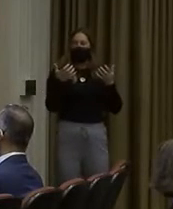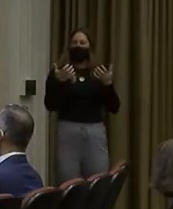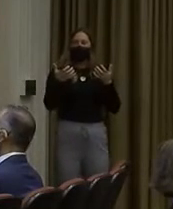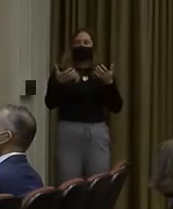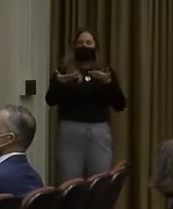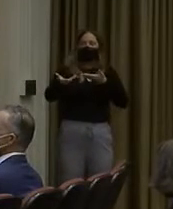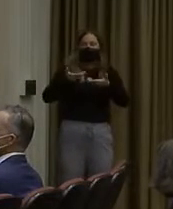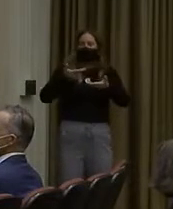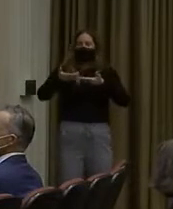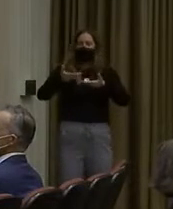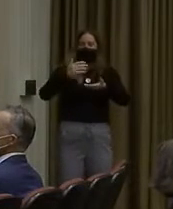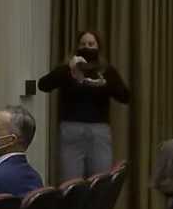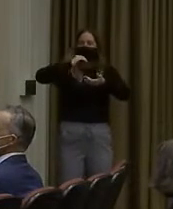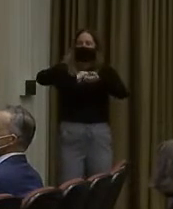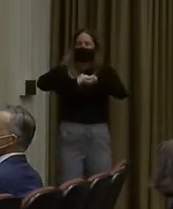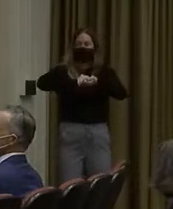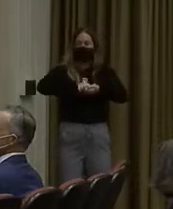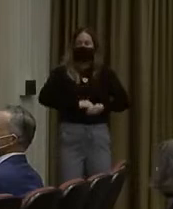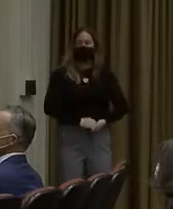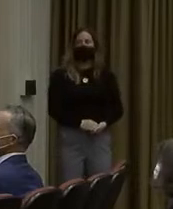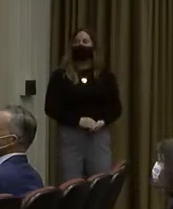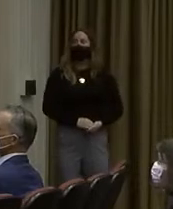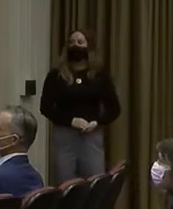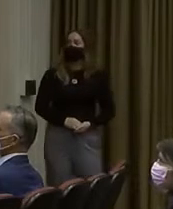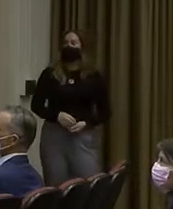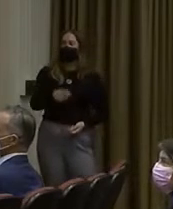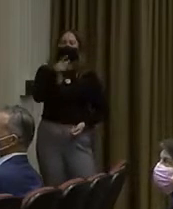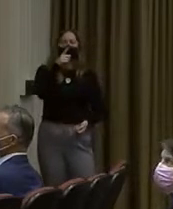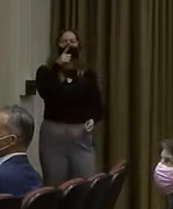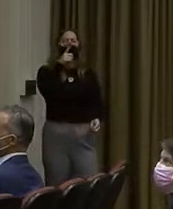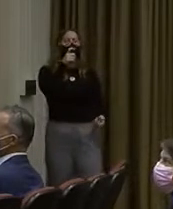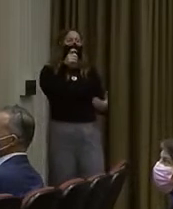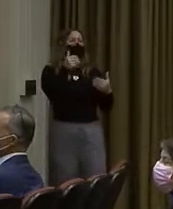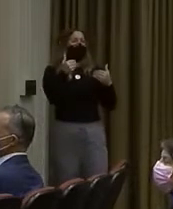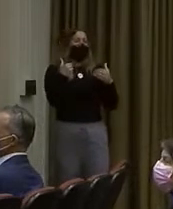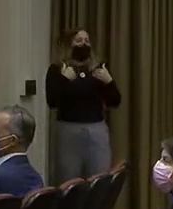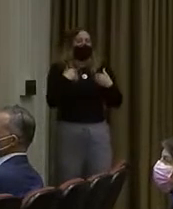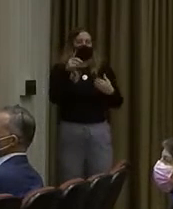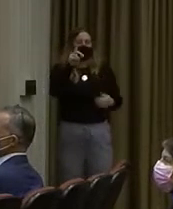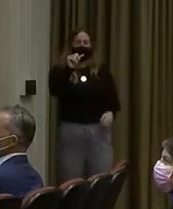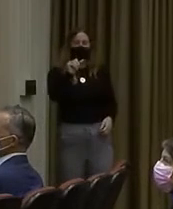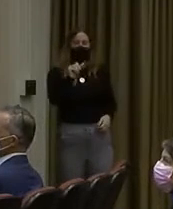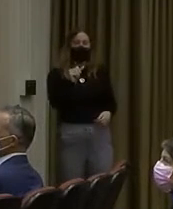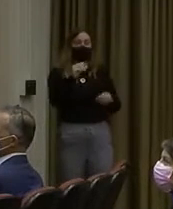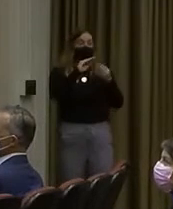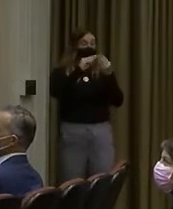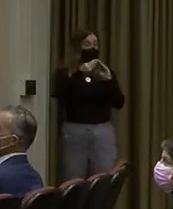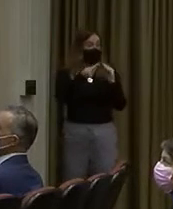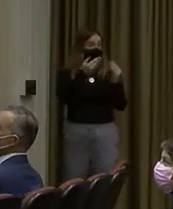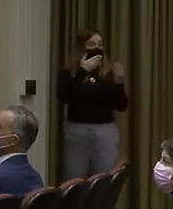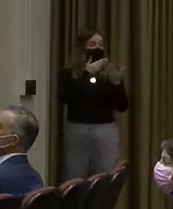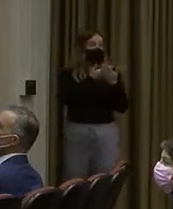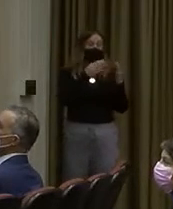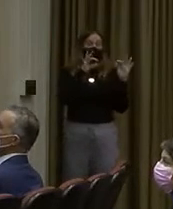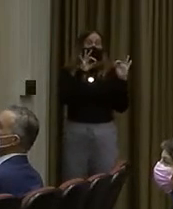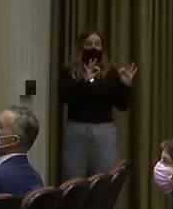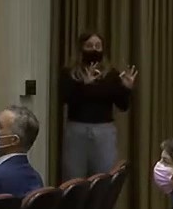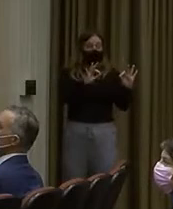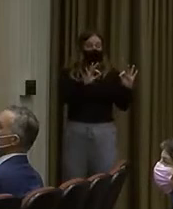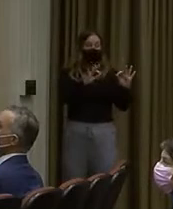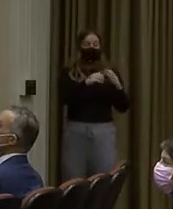that, okay? Also, who has a disability, okay? This is great, numbers are great, numbers are